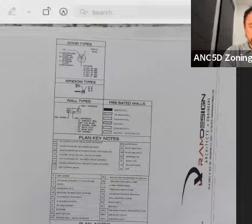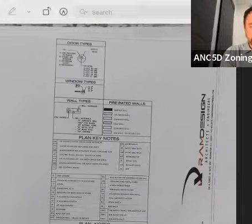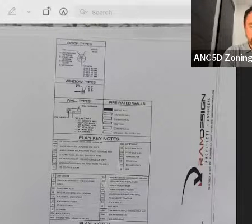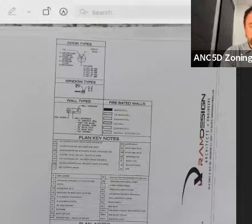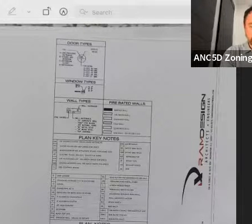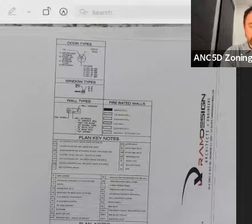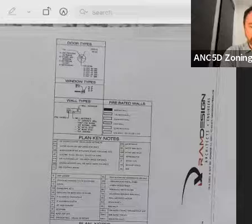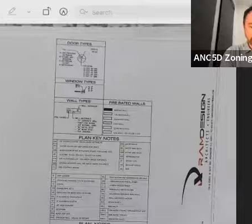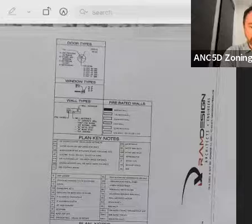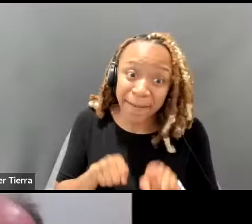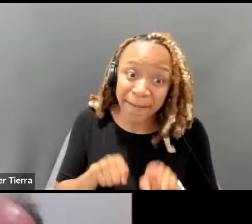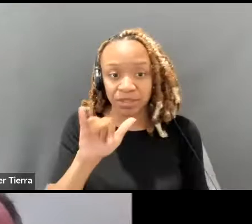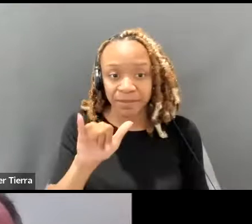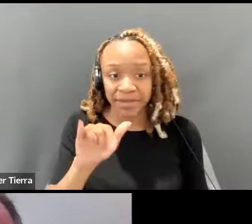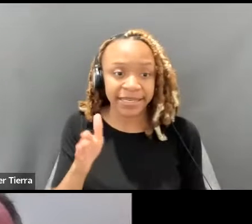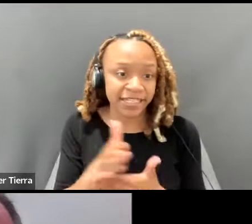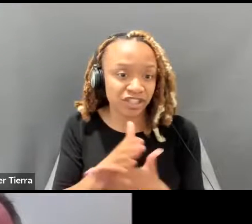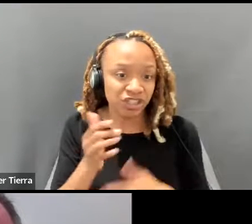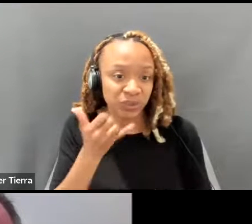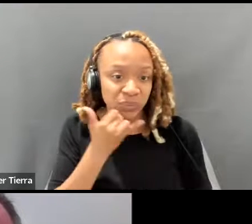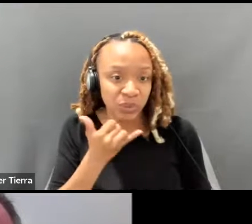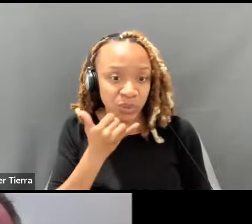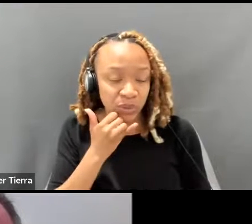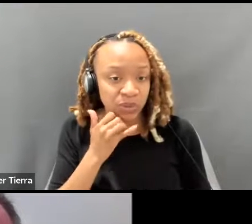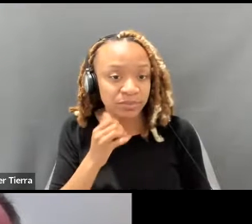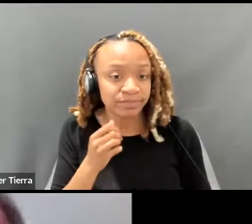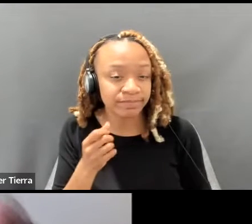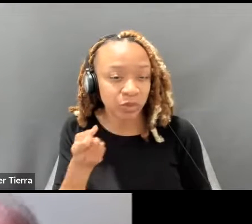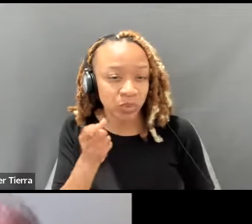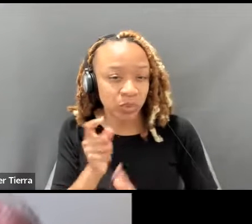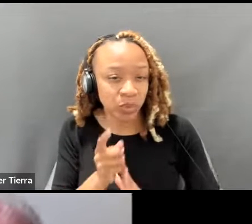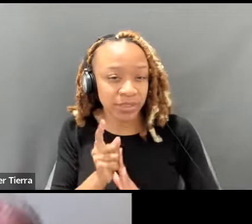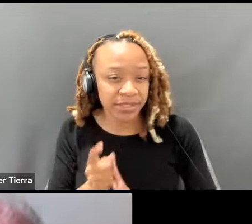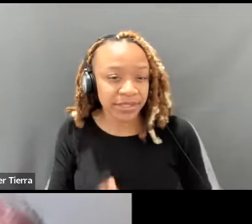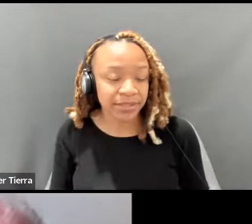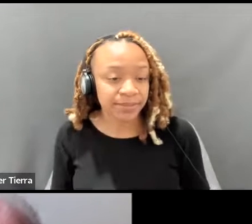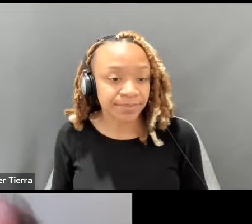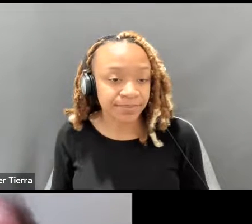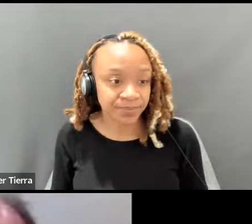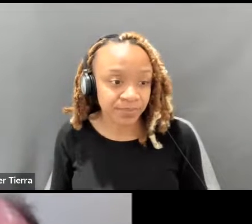the wrong screen here. Let me see if I can the right one.